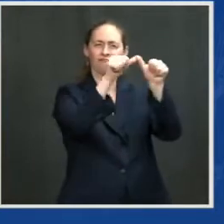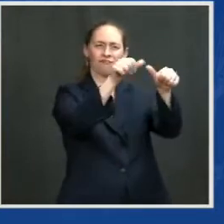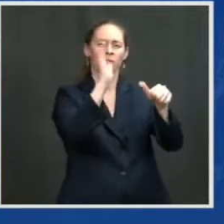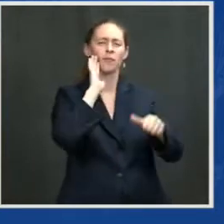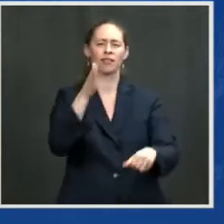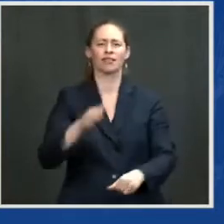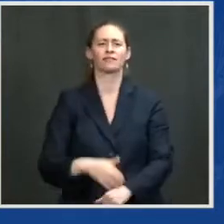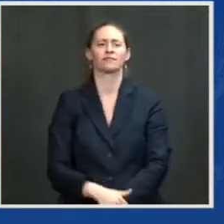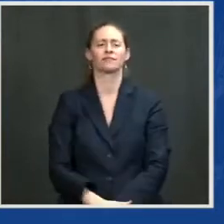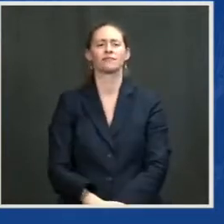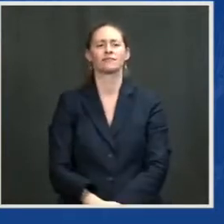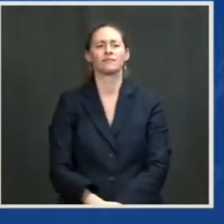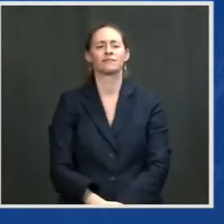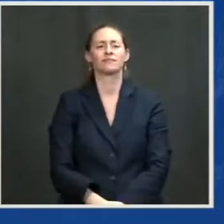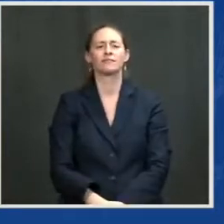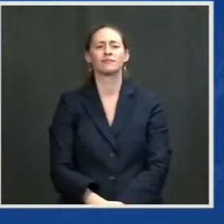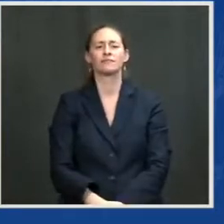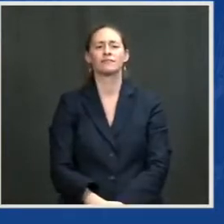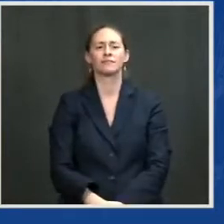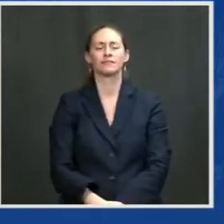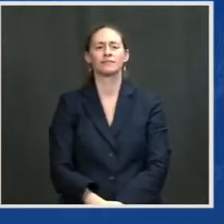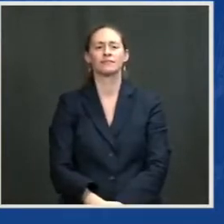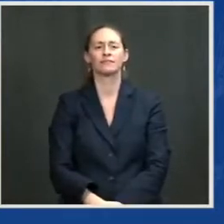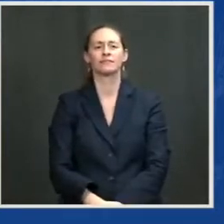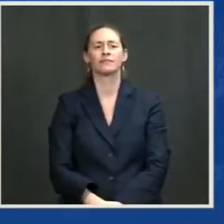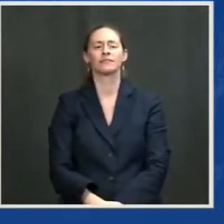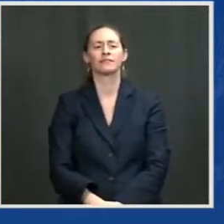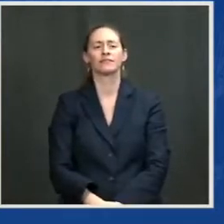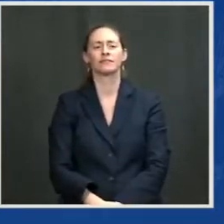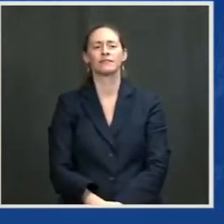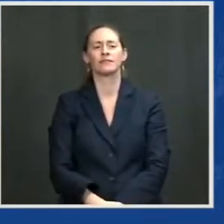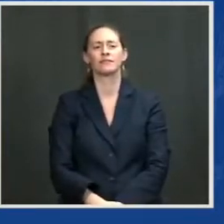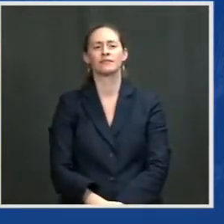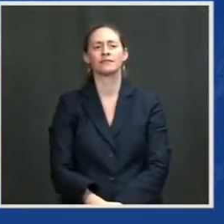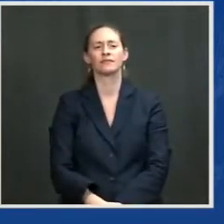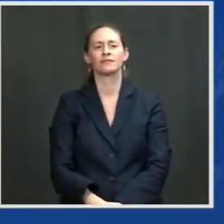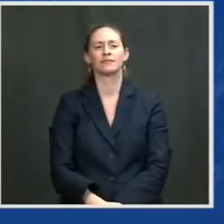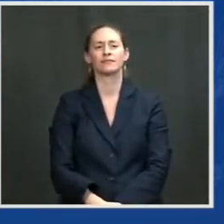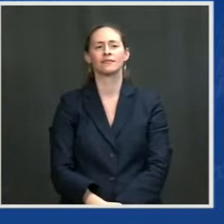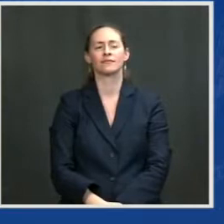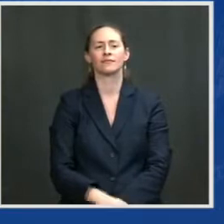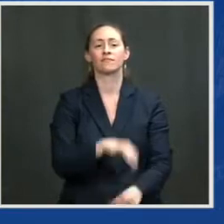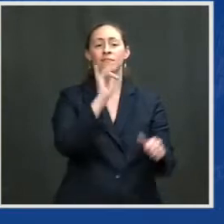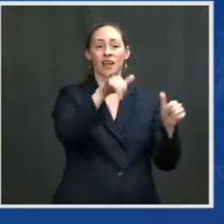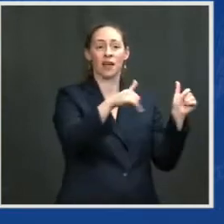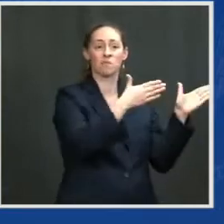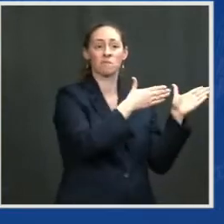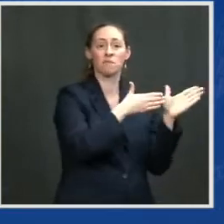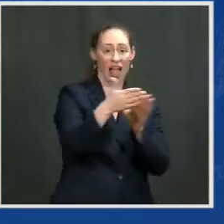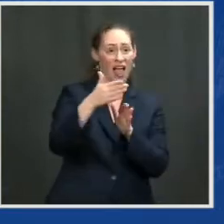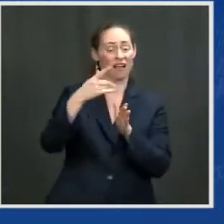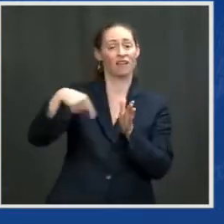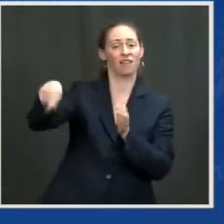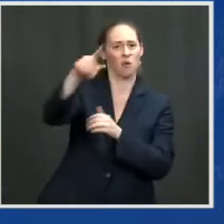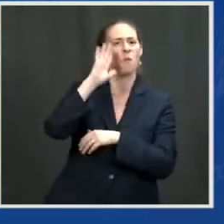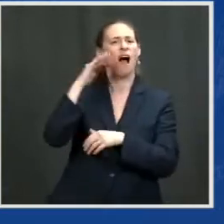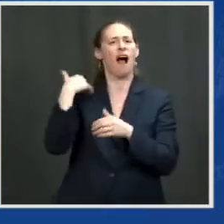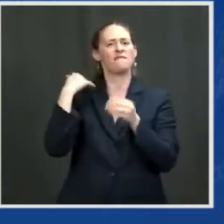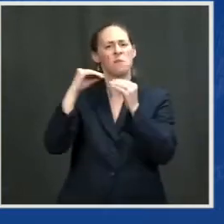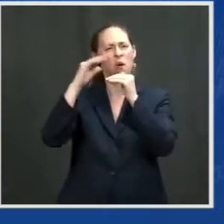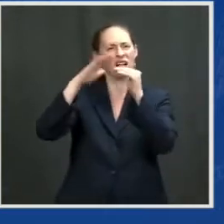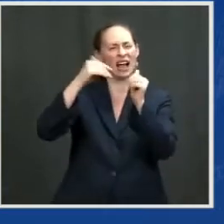Plan is going to help the economy create, as I said, estimated over 16 million good-paying jobs. And folks, we can't